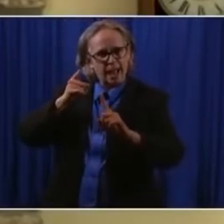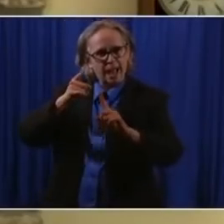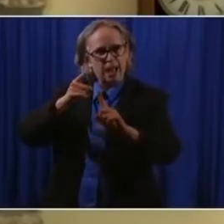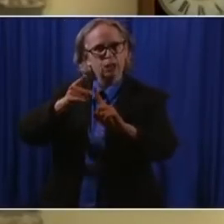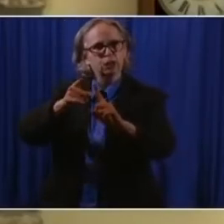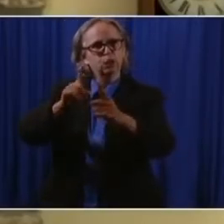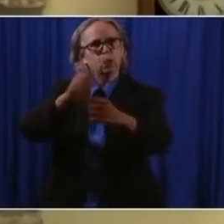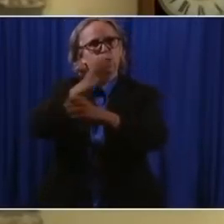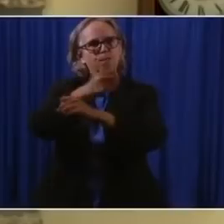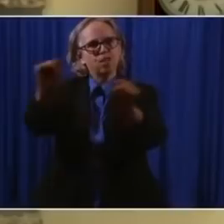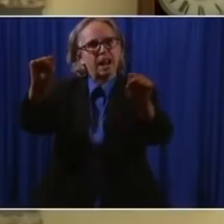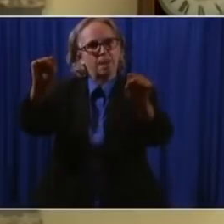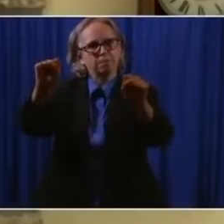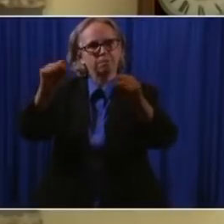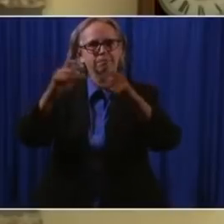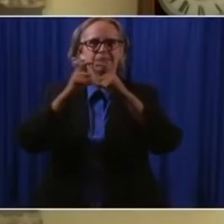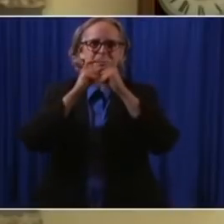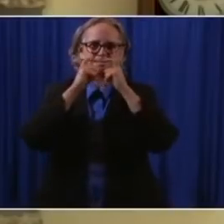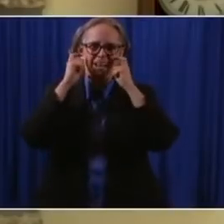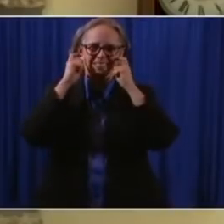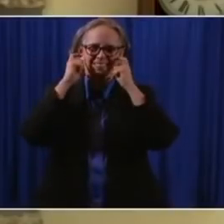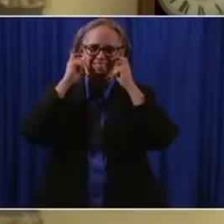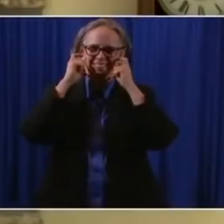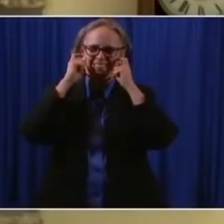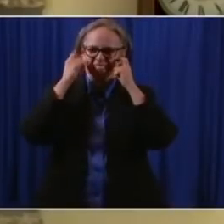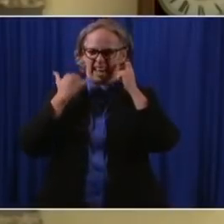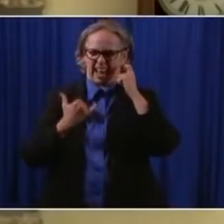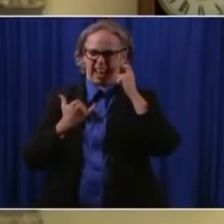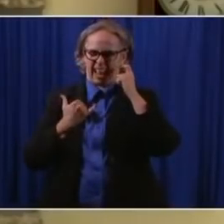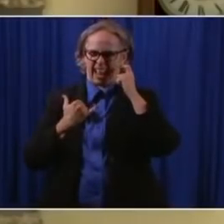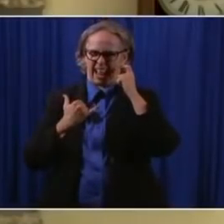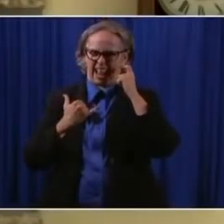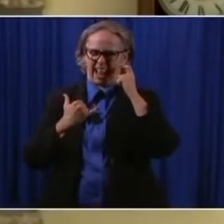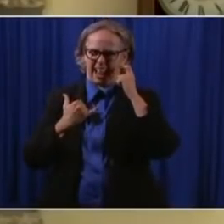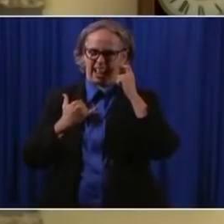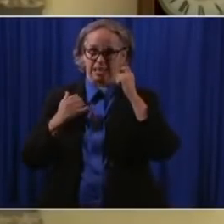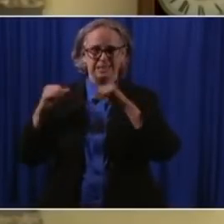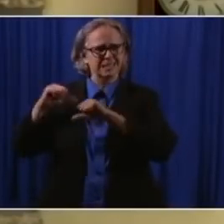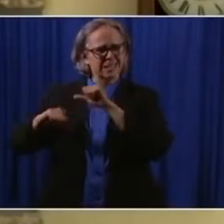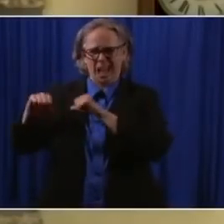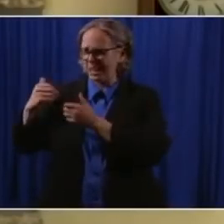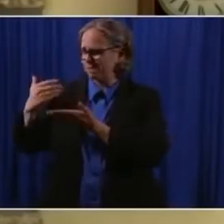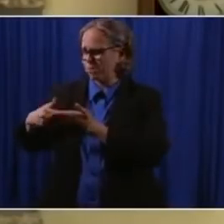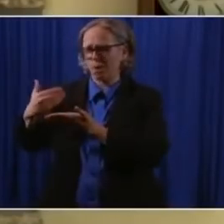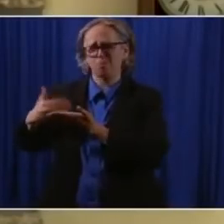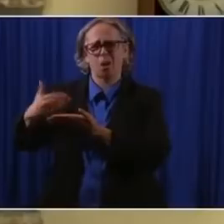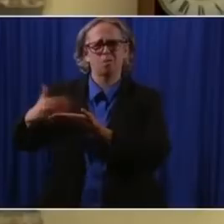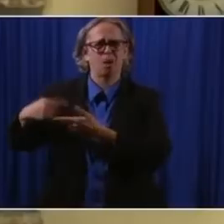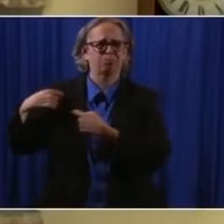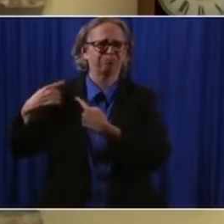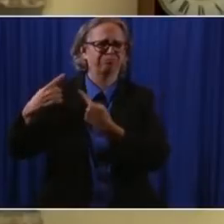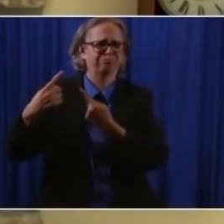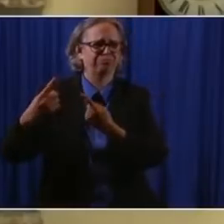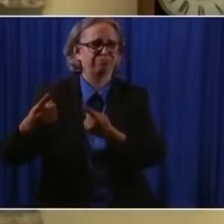ideological discussion, the science clearly shows, and our experience in Ohio shows